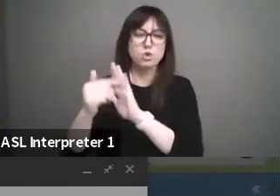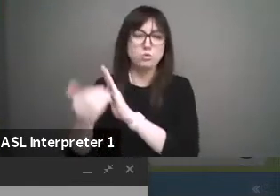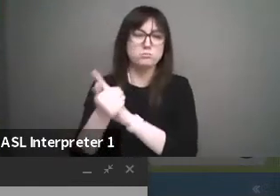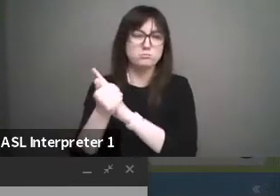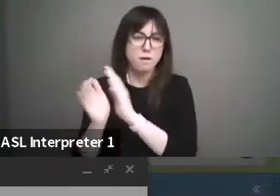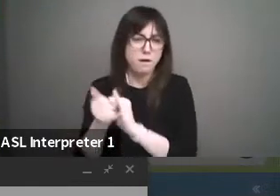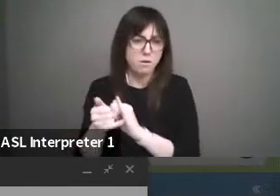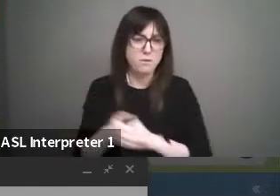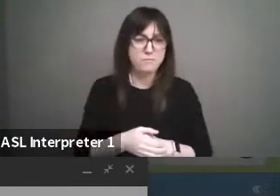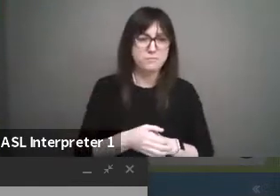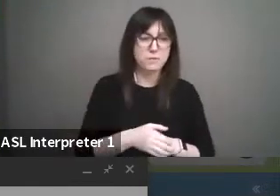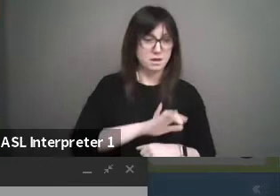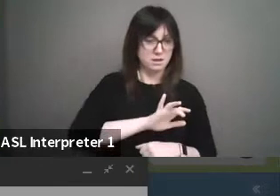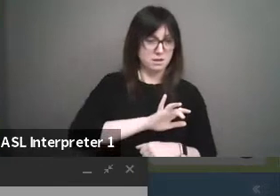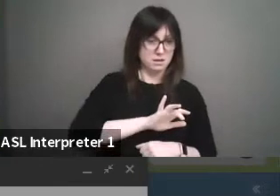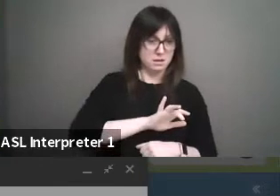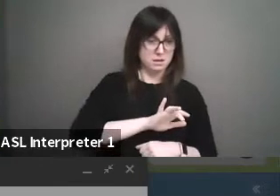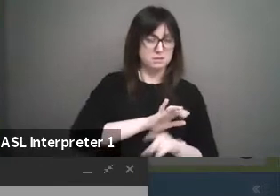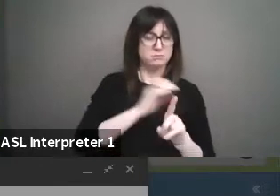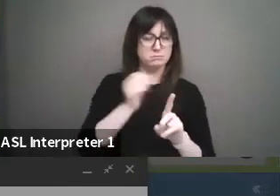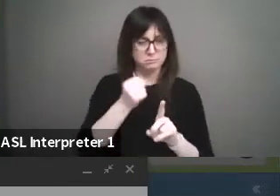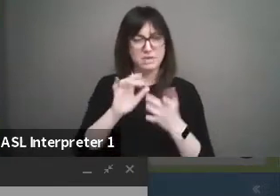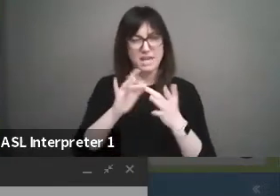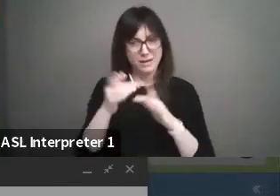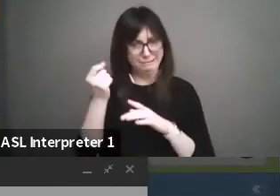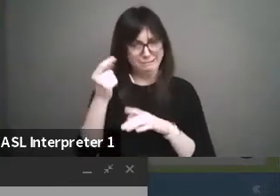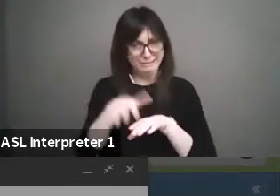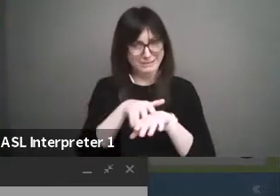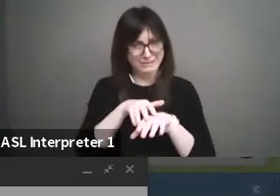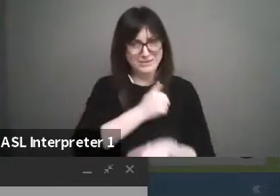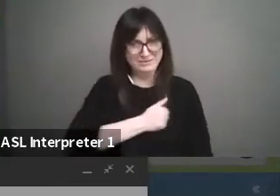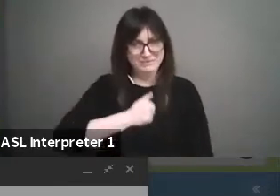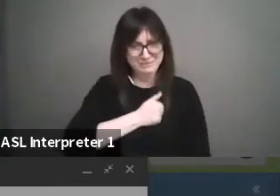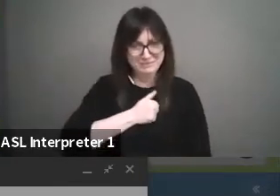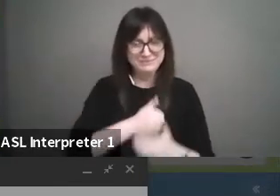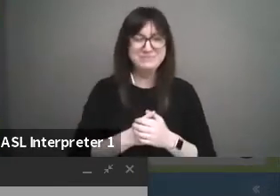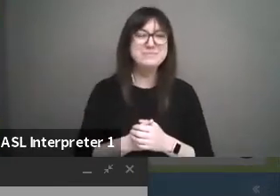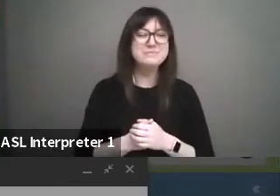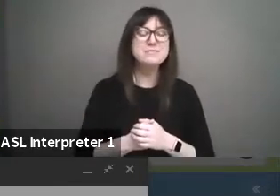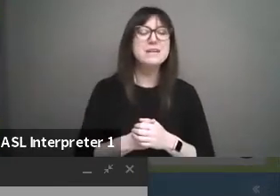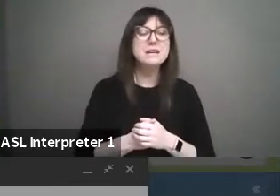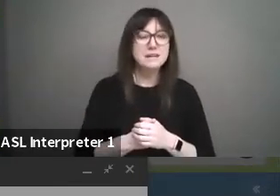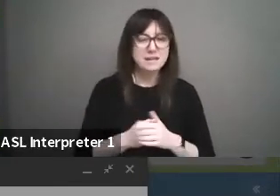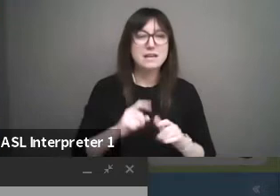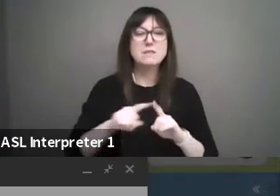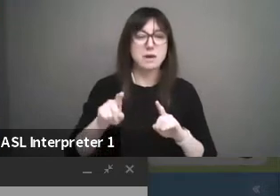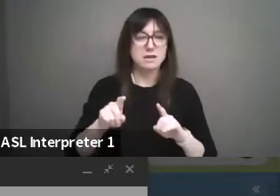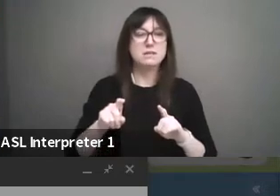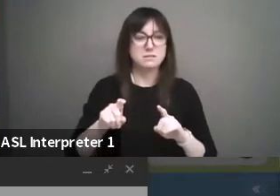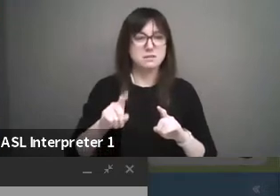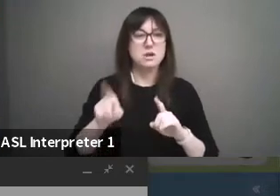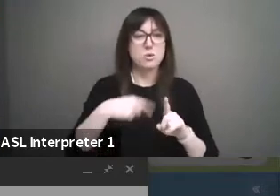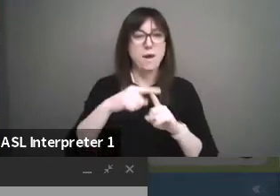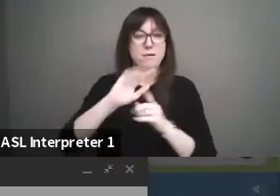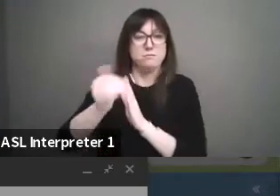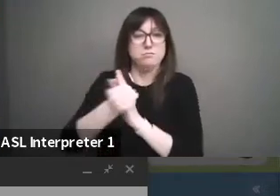When I select this button, sorry, give me some time. My internet connection's a little slow here, but we're gonna see a whole library of videos